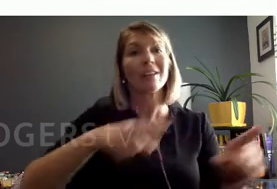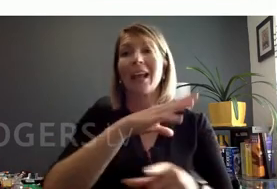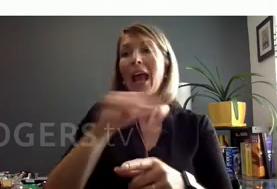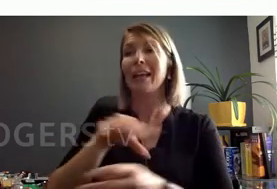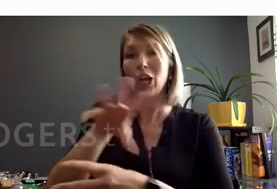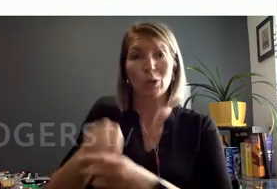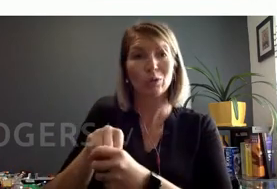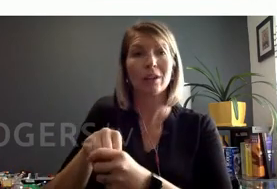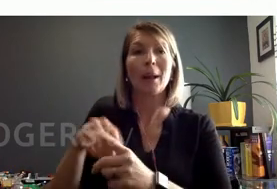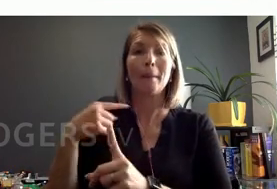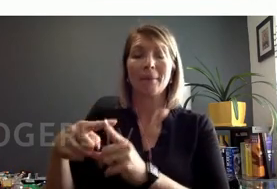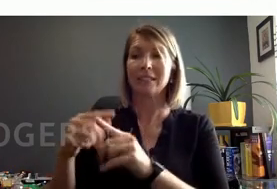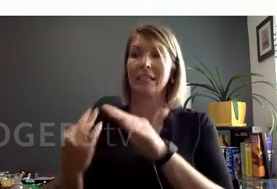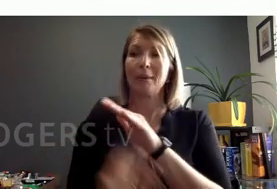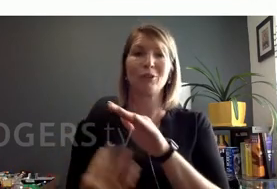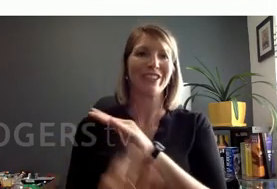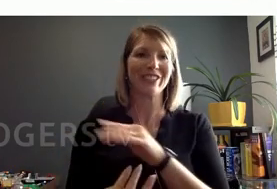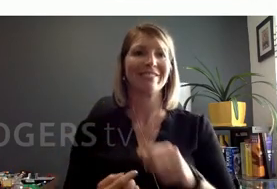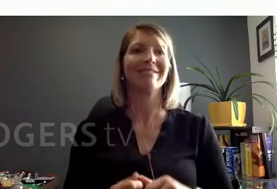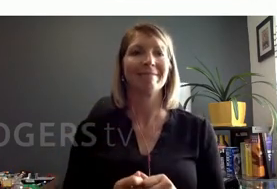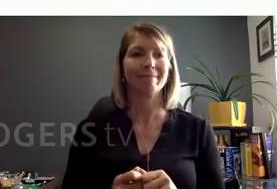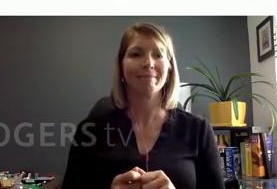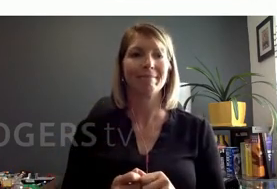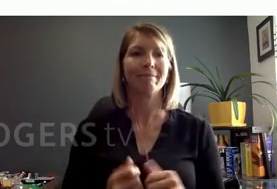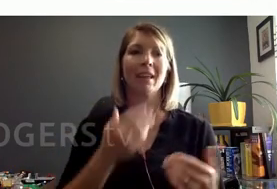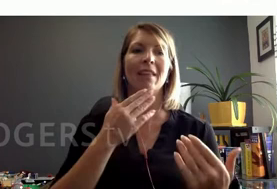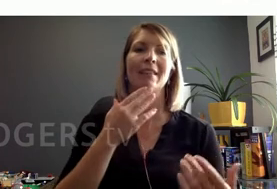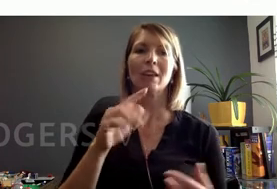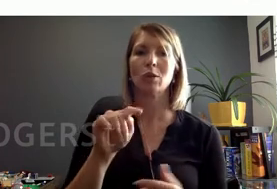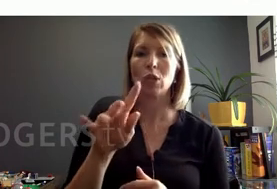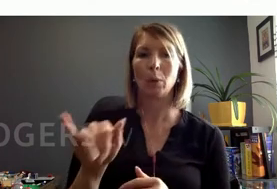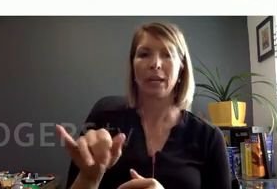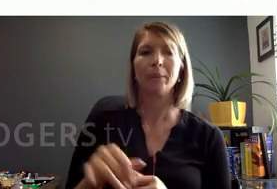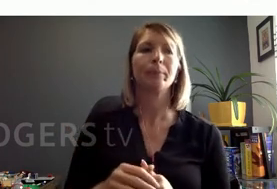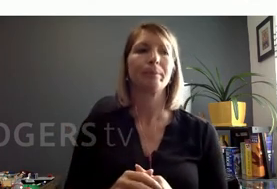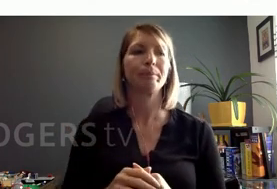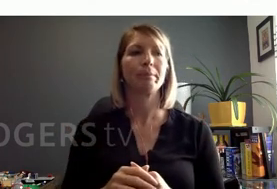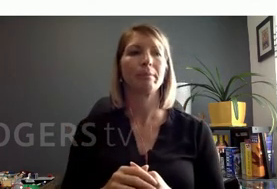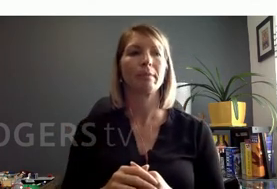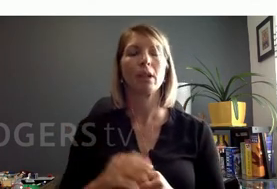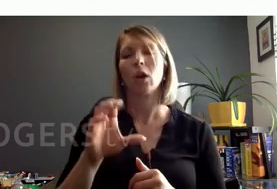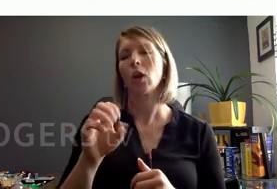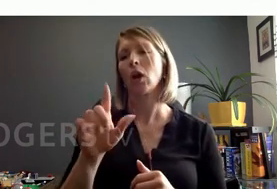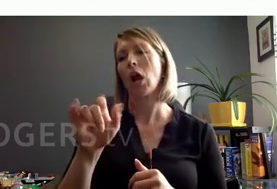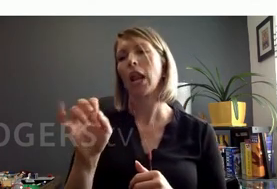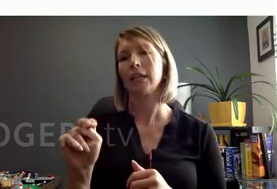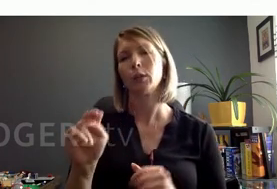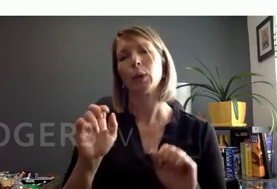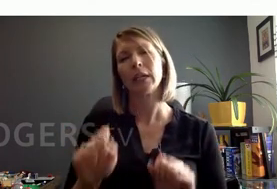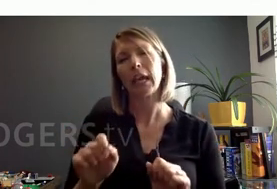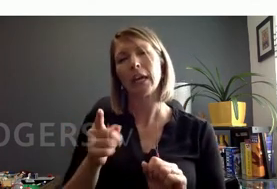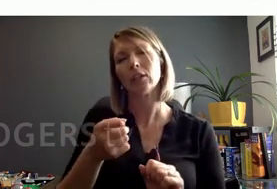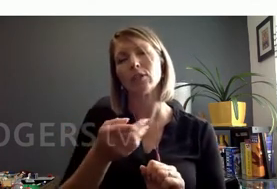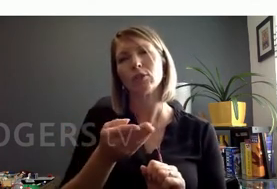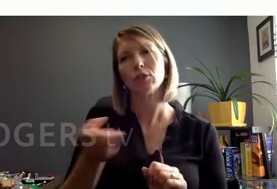Thank you so much, Tony, for that. So back to you, Colin. Can you walk us through a little bit with more, maybe a little bit more detail about